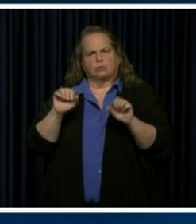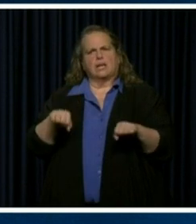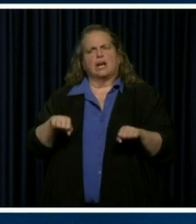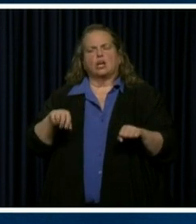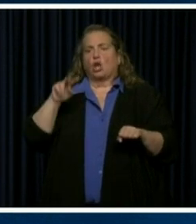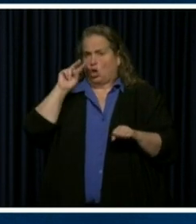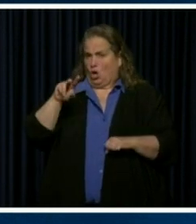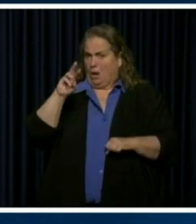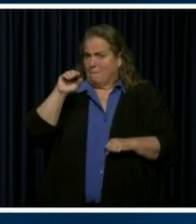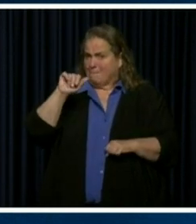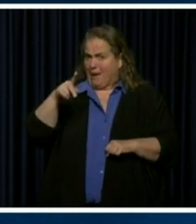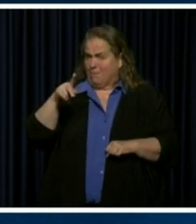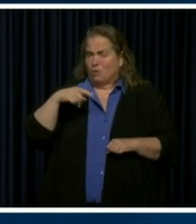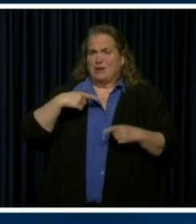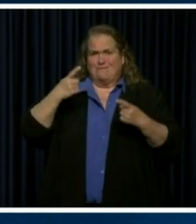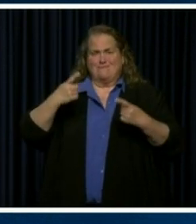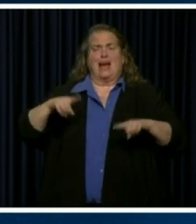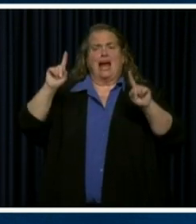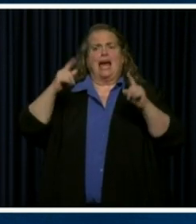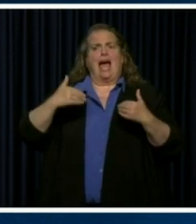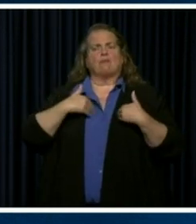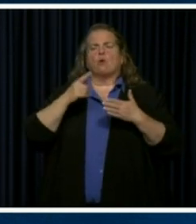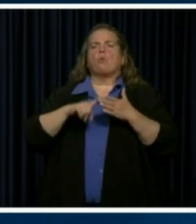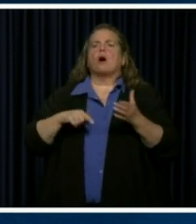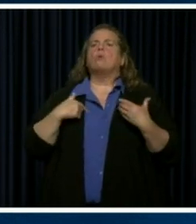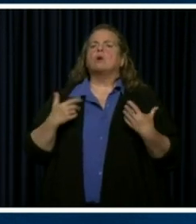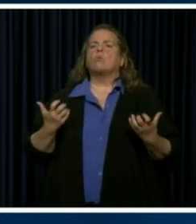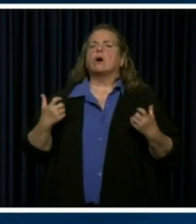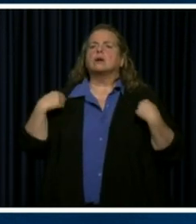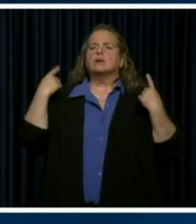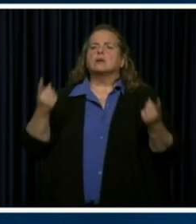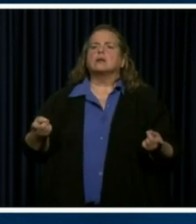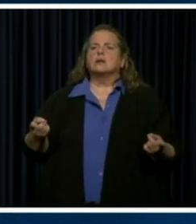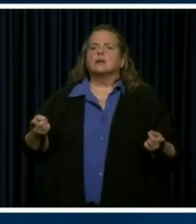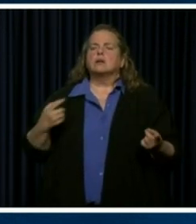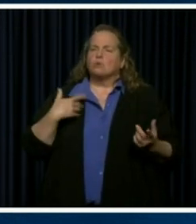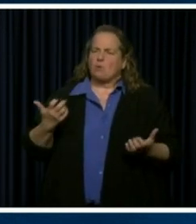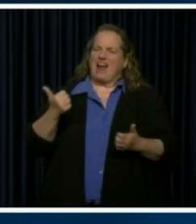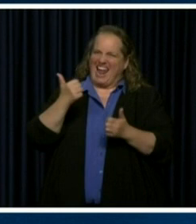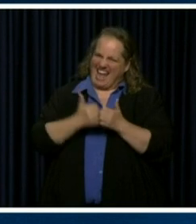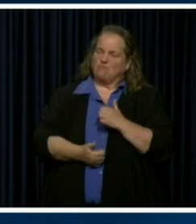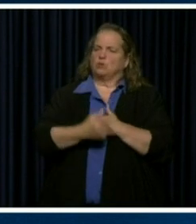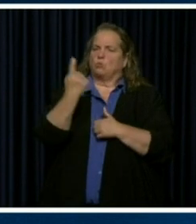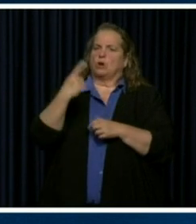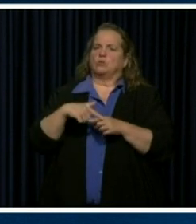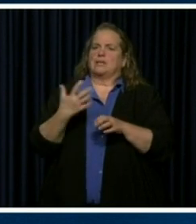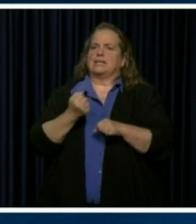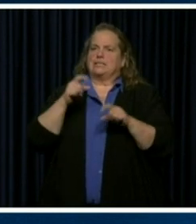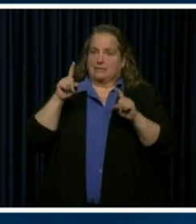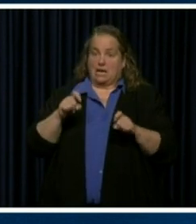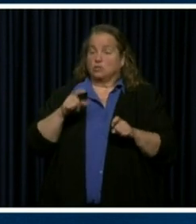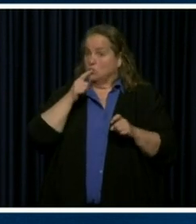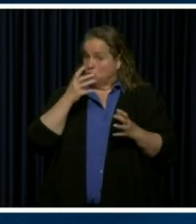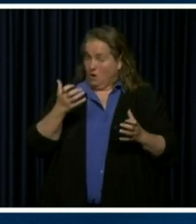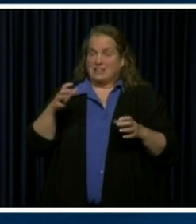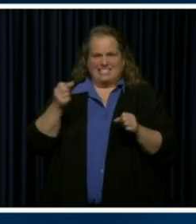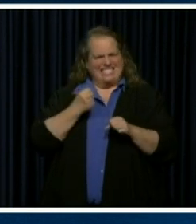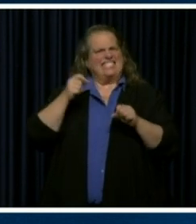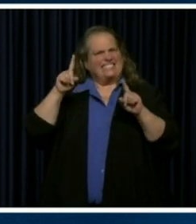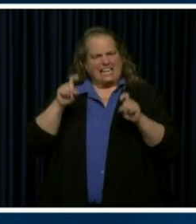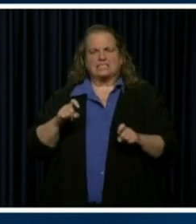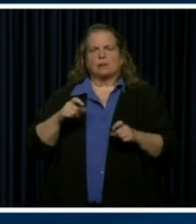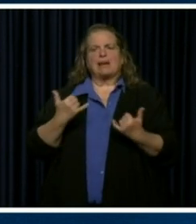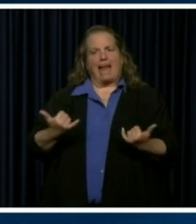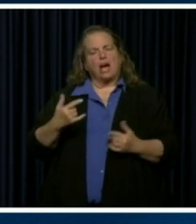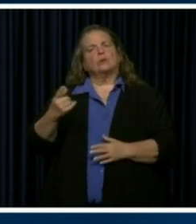we finally have what we had wanted. We have the ability for everybody who wants to get tested. But now